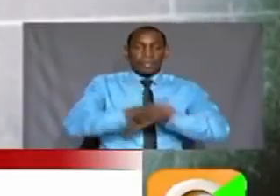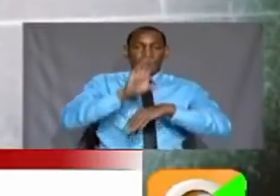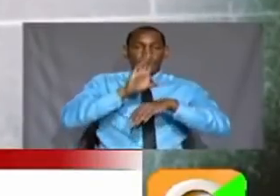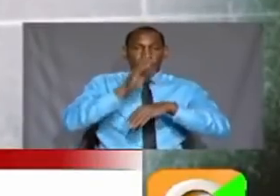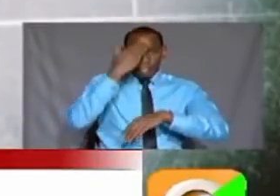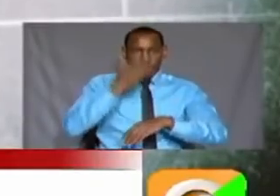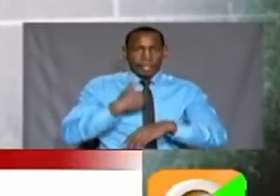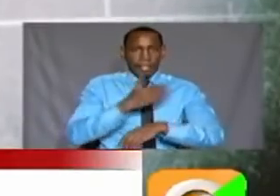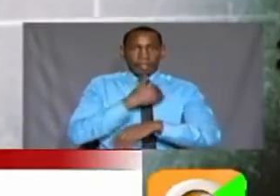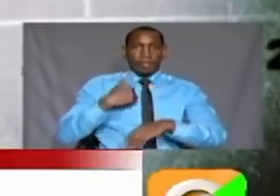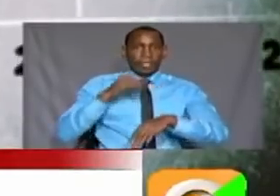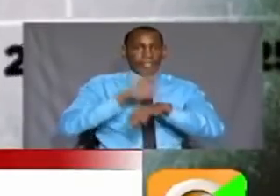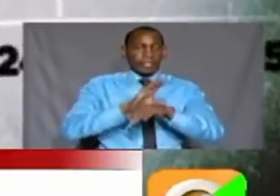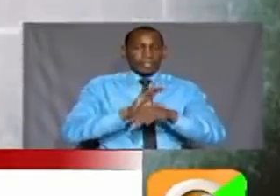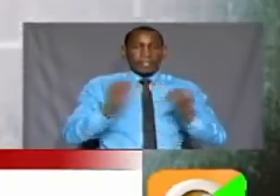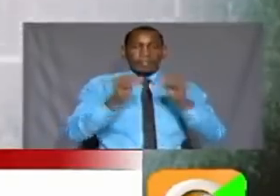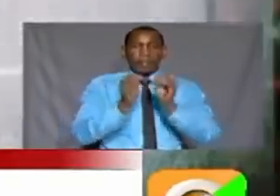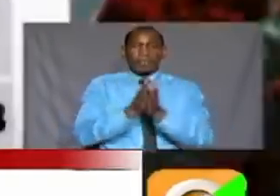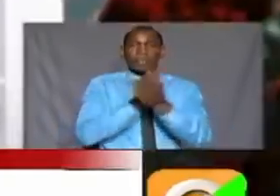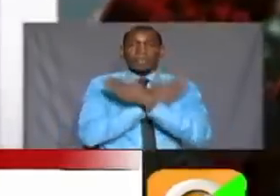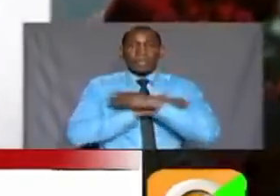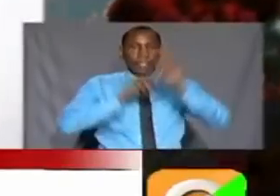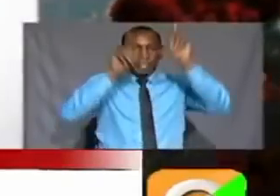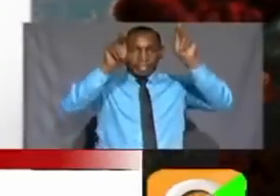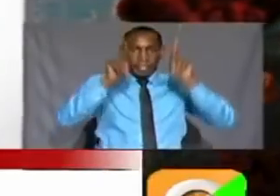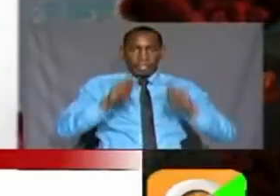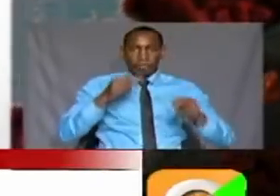Parish, met friends at a Kisumu hotel